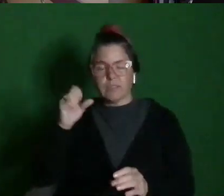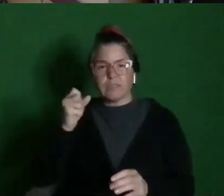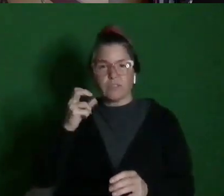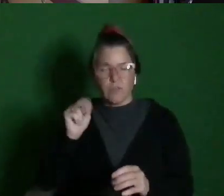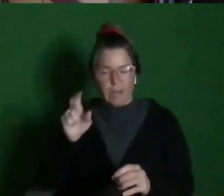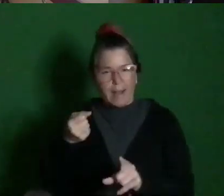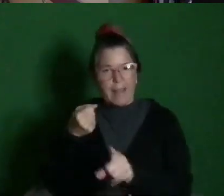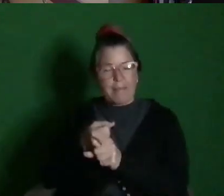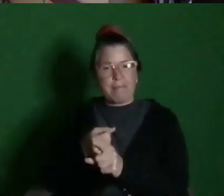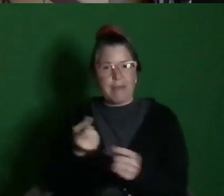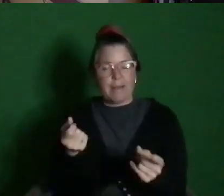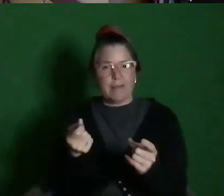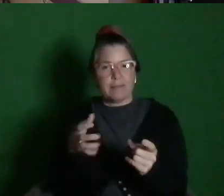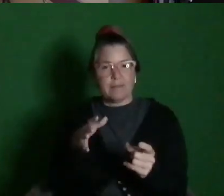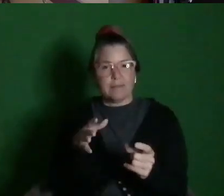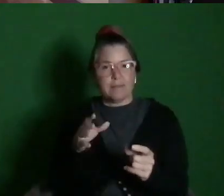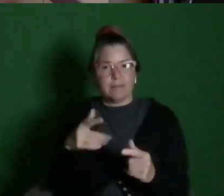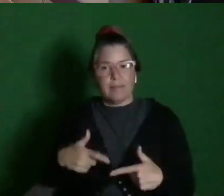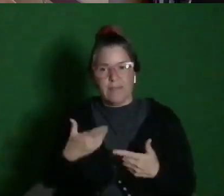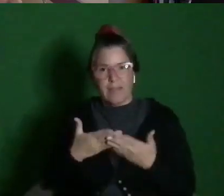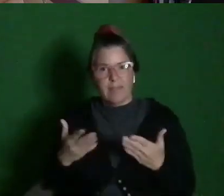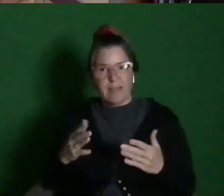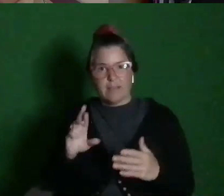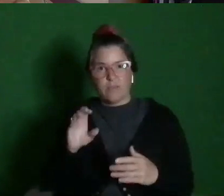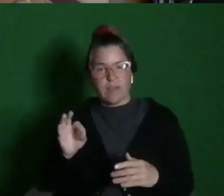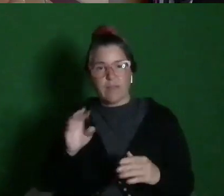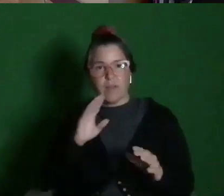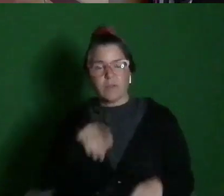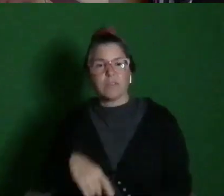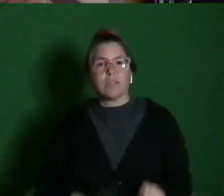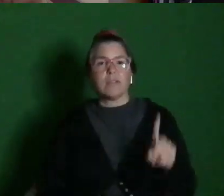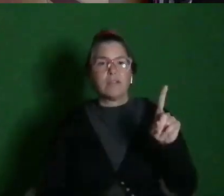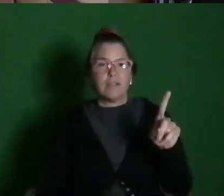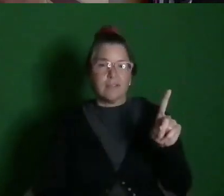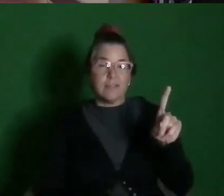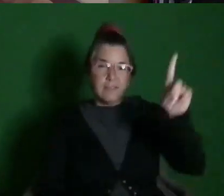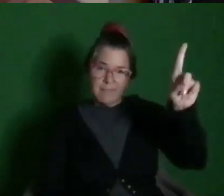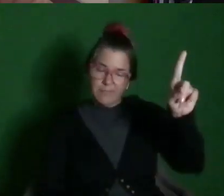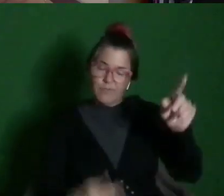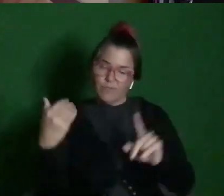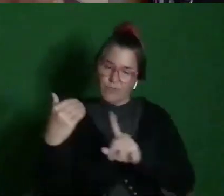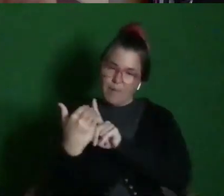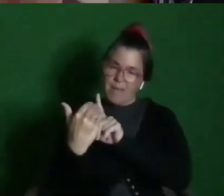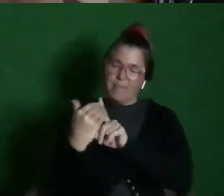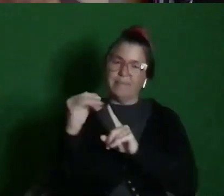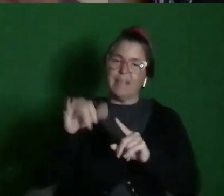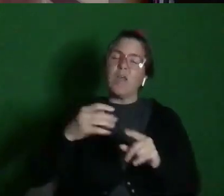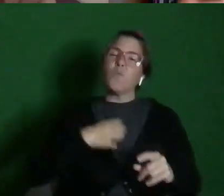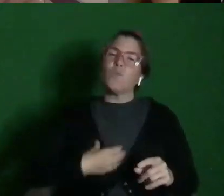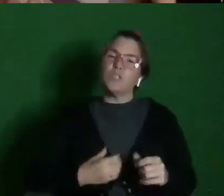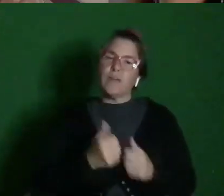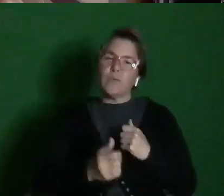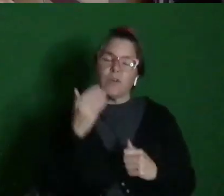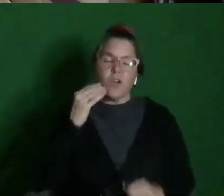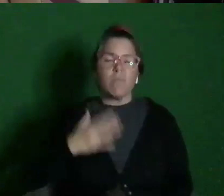impact on organisms that live in the reef where you're I think that does remind me, that is the thing that I wish everyone would know. It is a pet